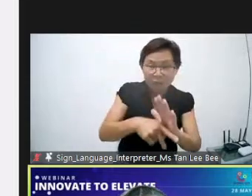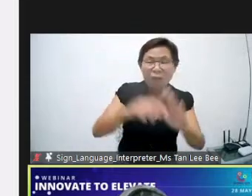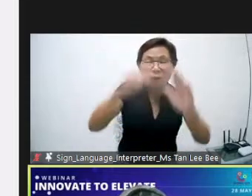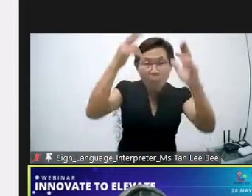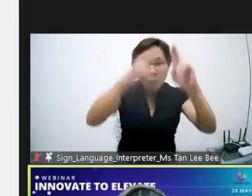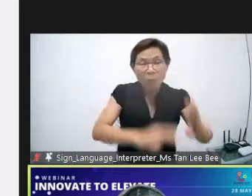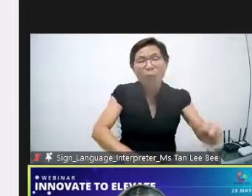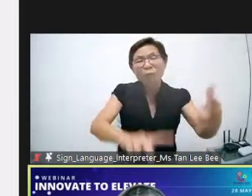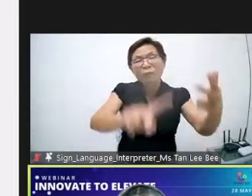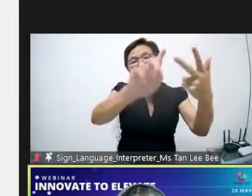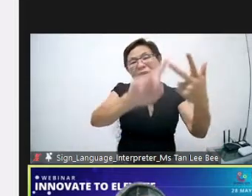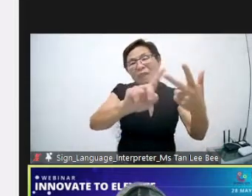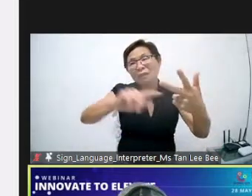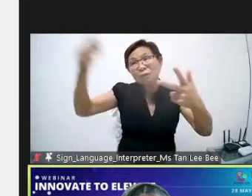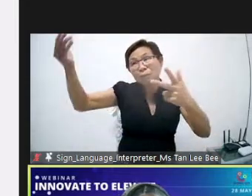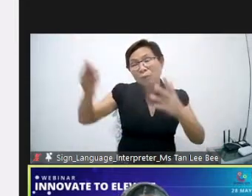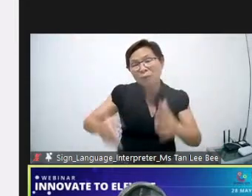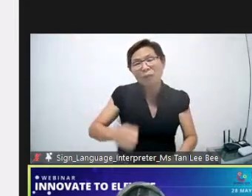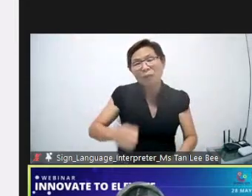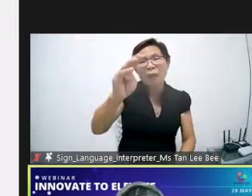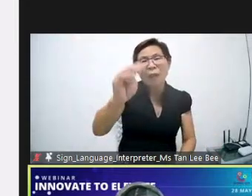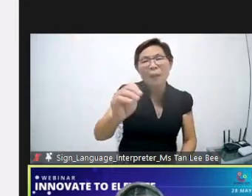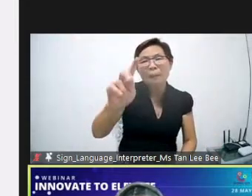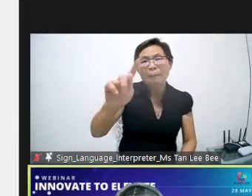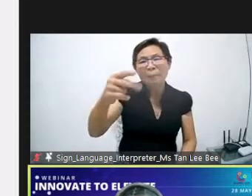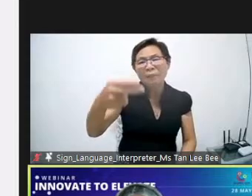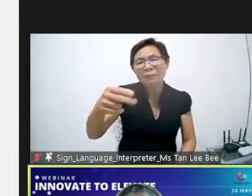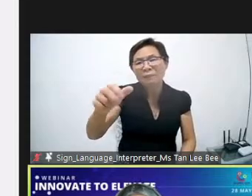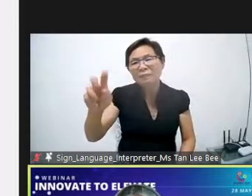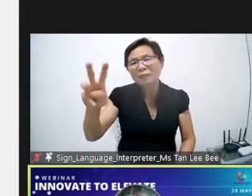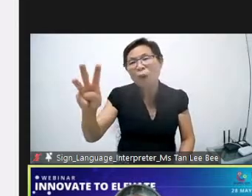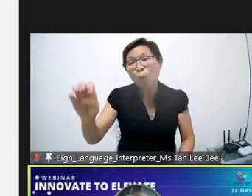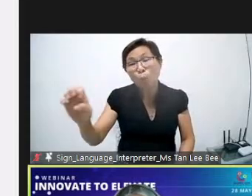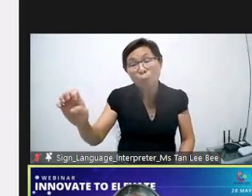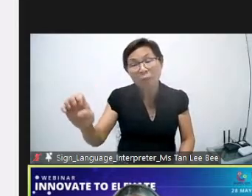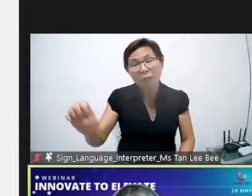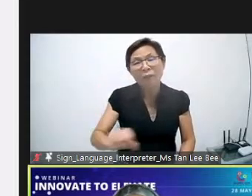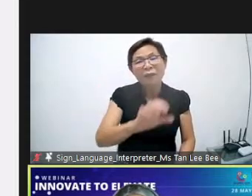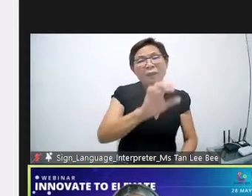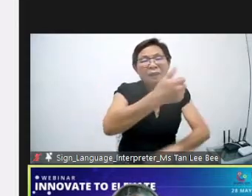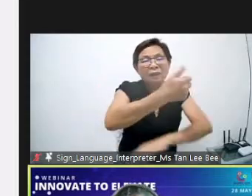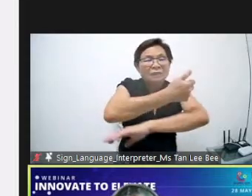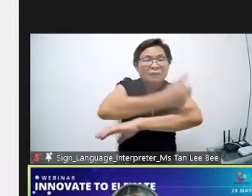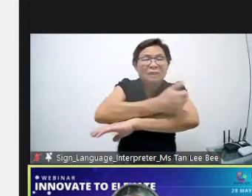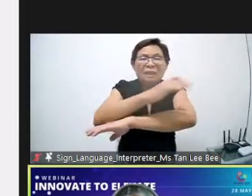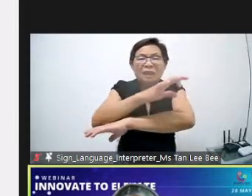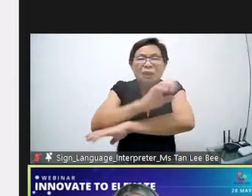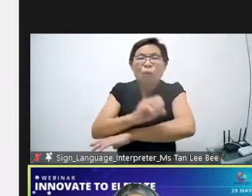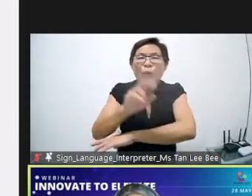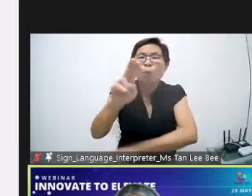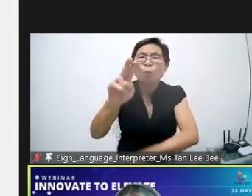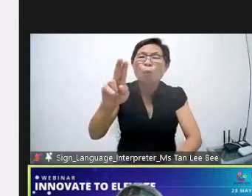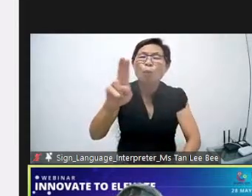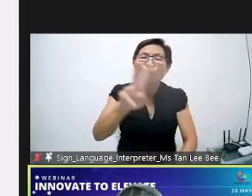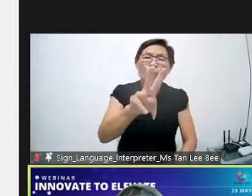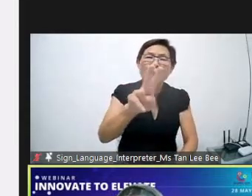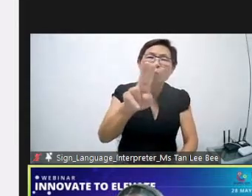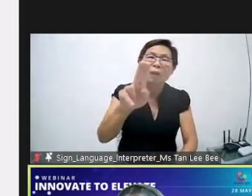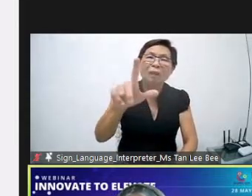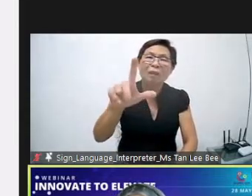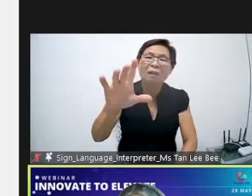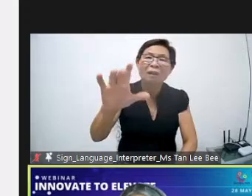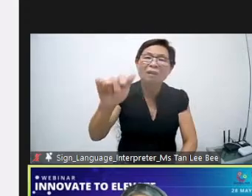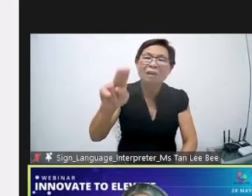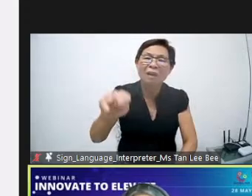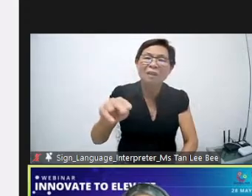third speaker, Ms. Metawi Tatsana Satyankit, CEO of Vulcan Coalition from Thailand, to